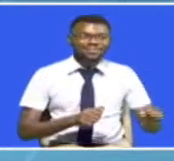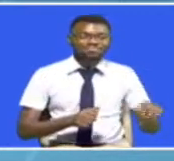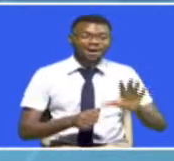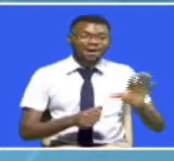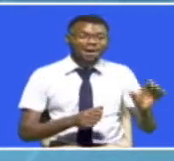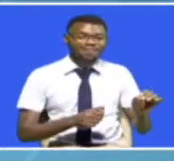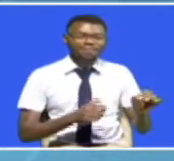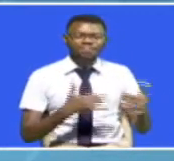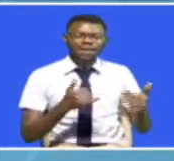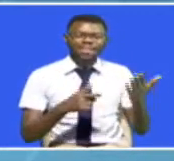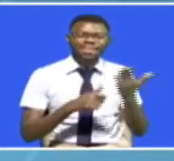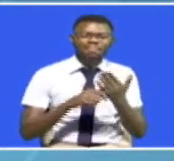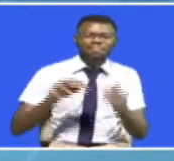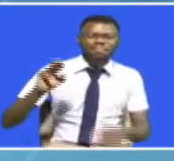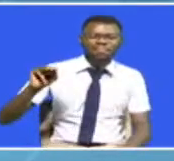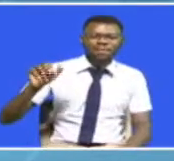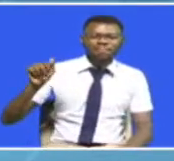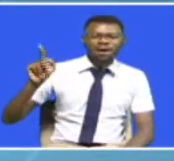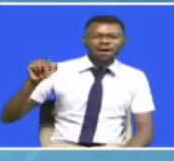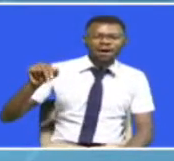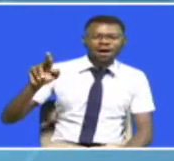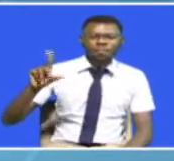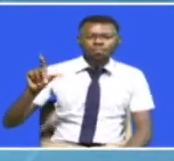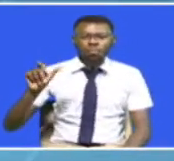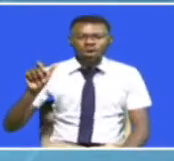Mapule Ngubane in